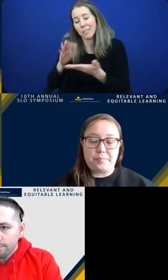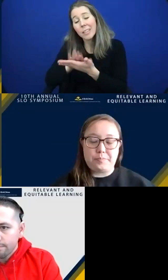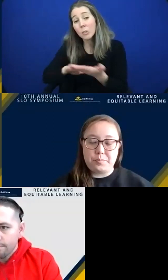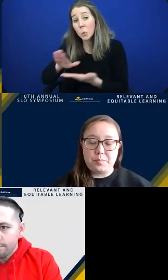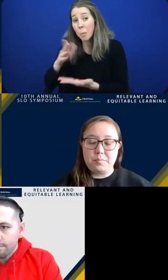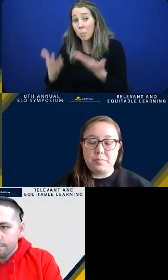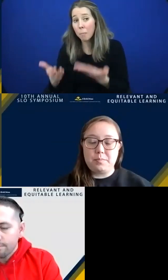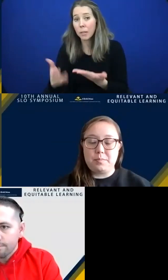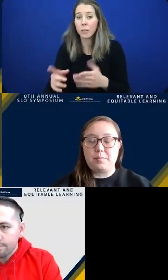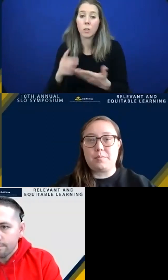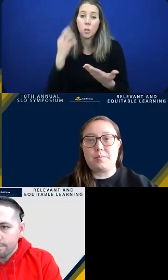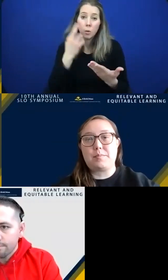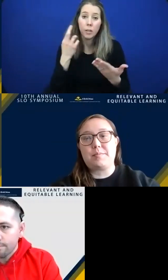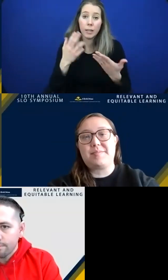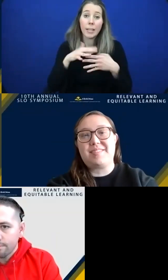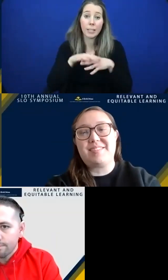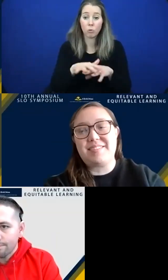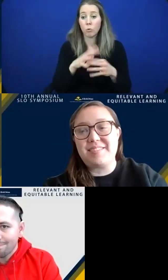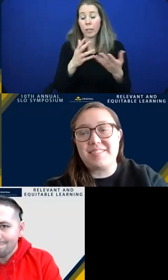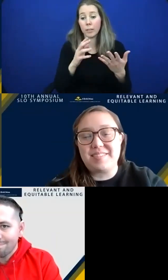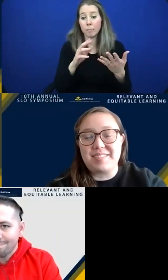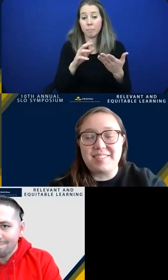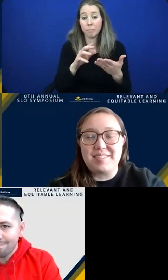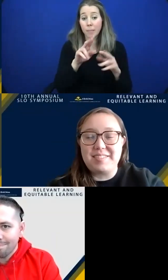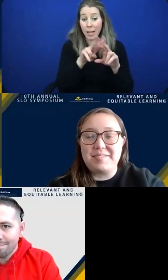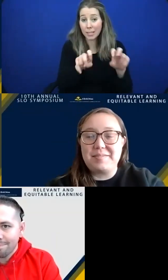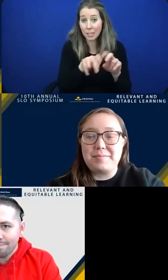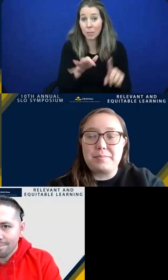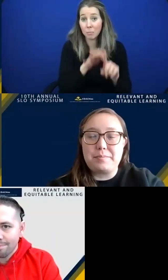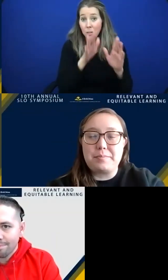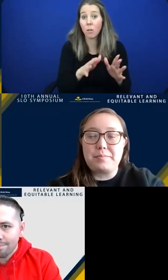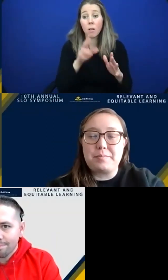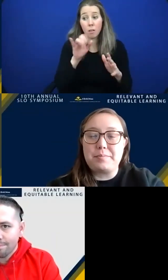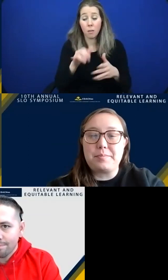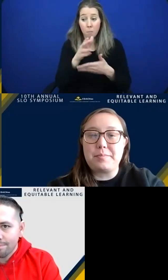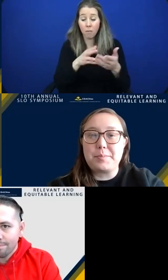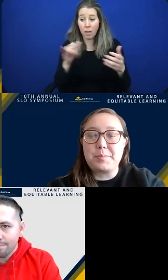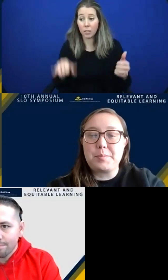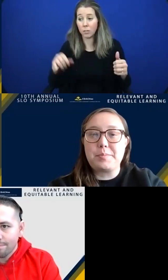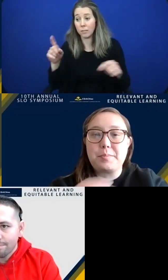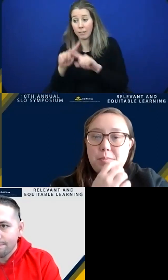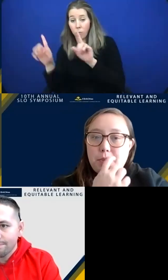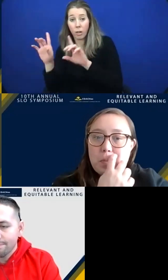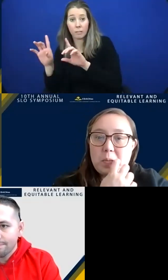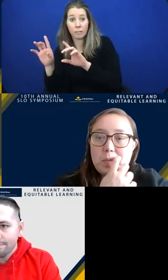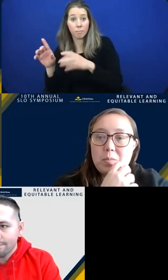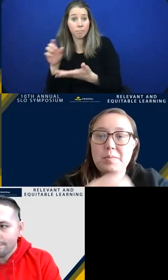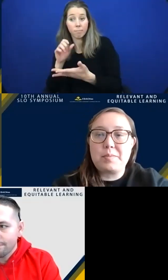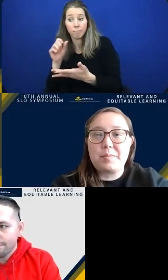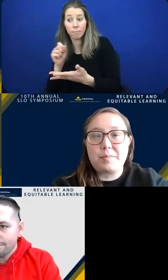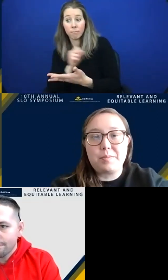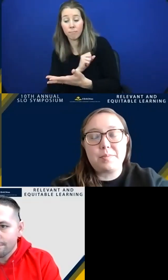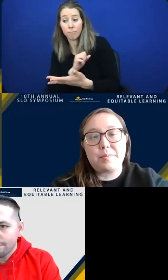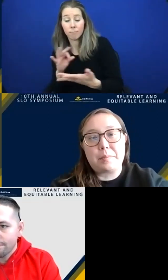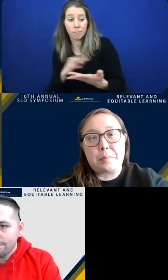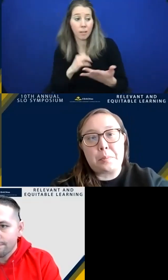I'll speak a little, because I'm an integrated assessment specialist, that is part of it, is to integrate across these different pieces. The focus is yes on